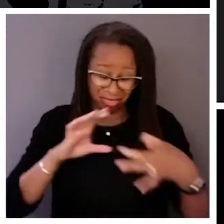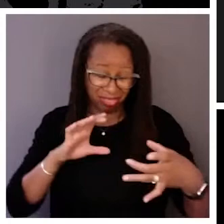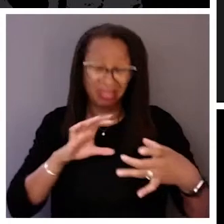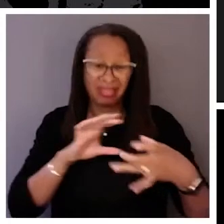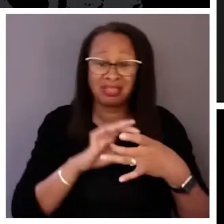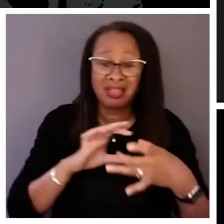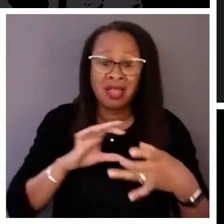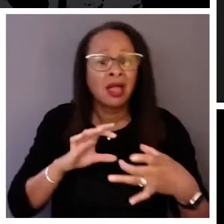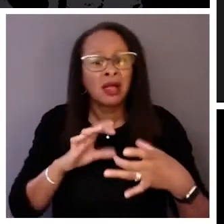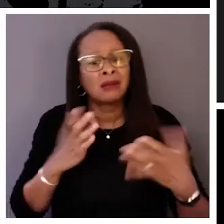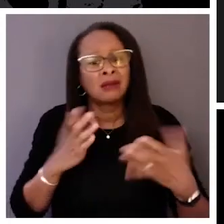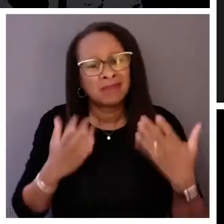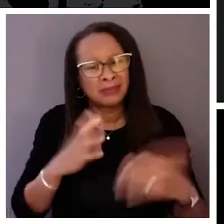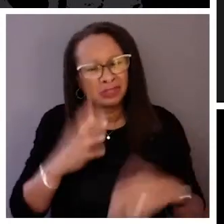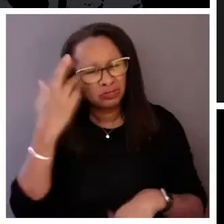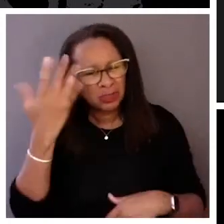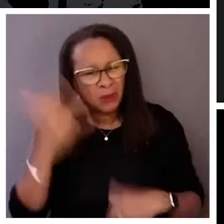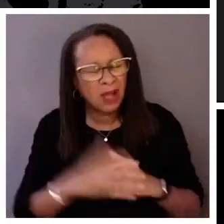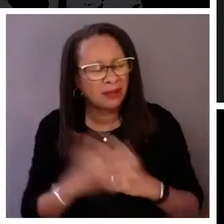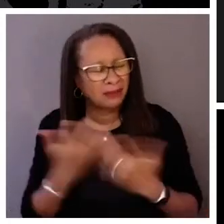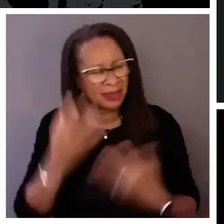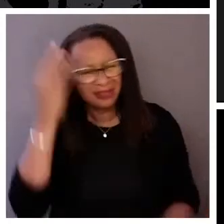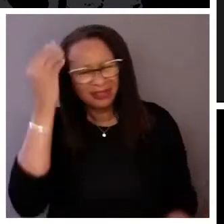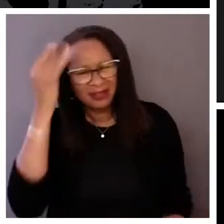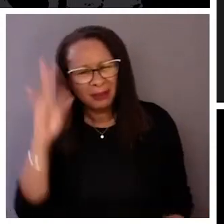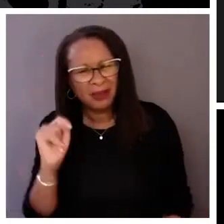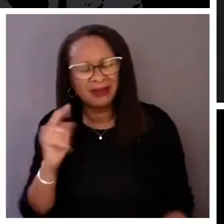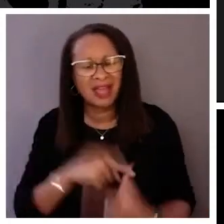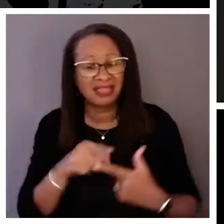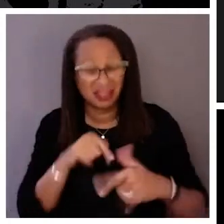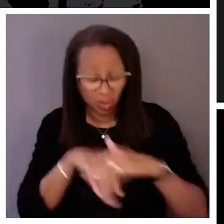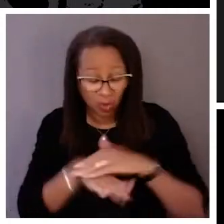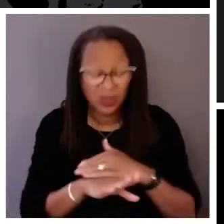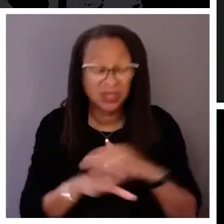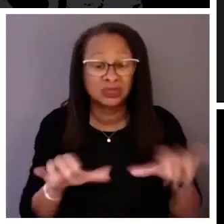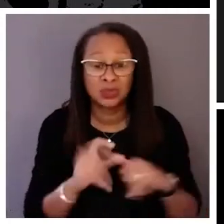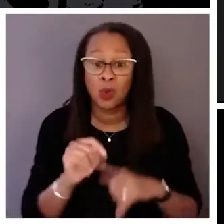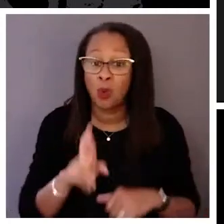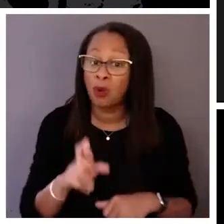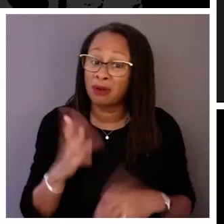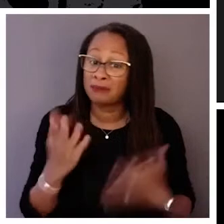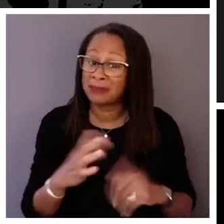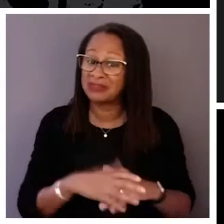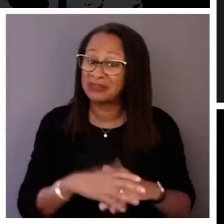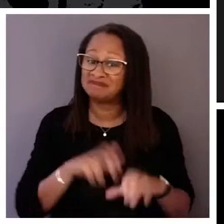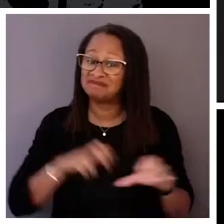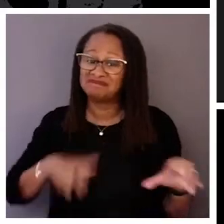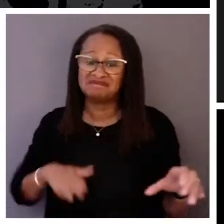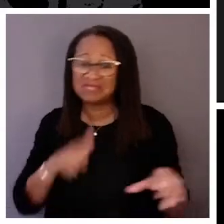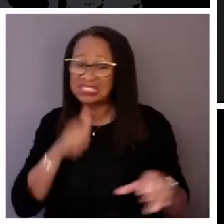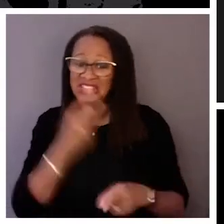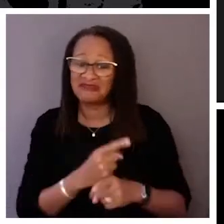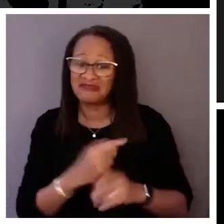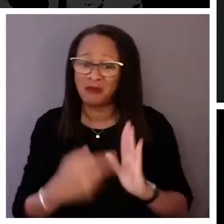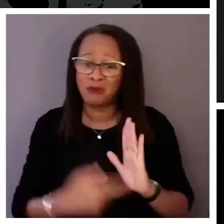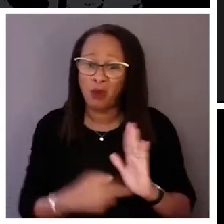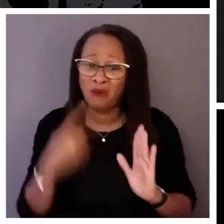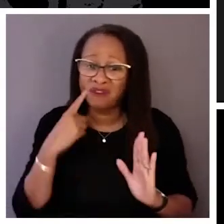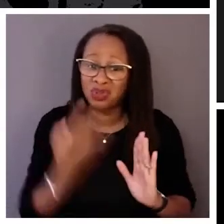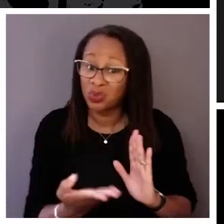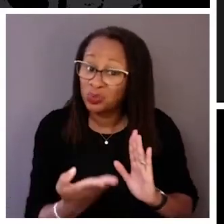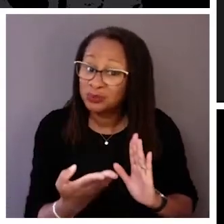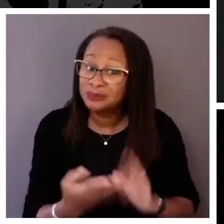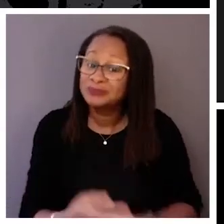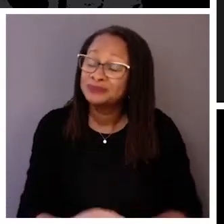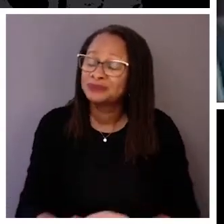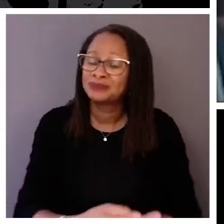maybe there's a reason why. Maybe you kind of think about it and then you go in and do it. Or maybe maybe that's just not the right role